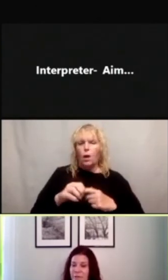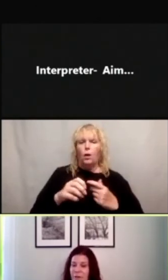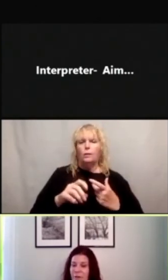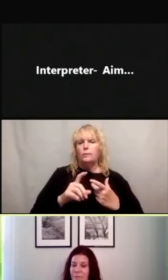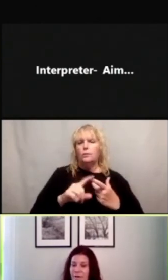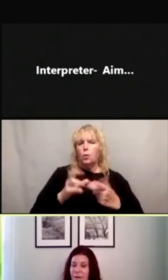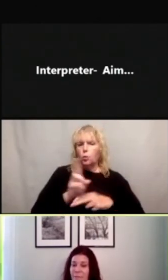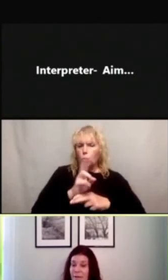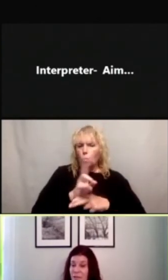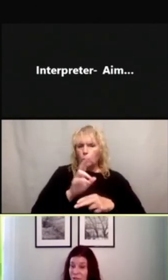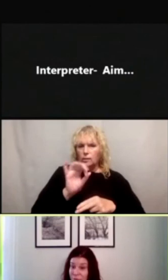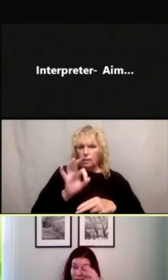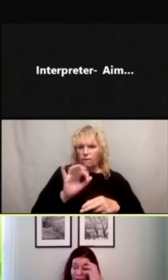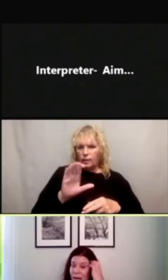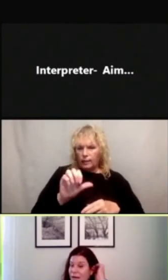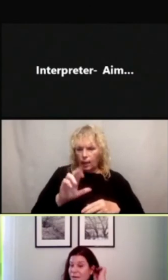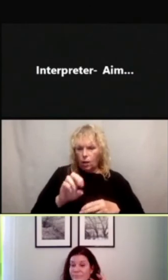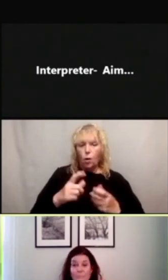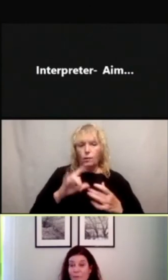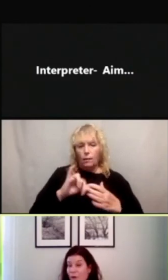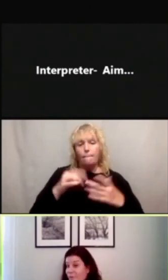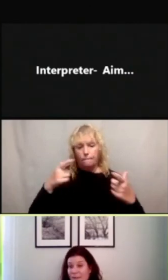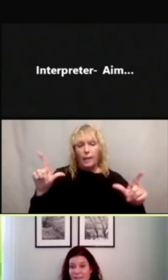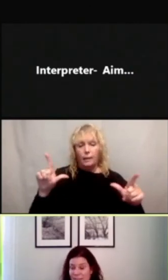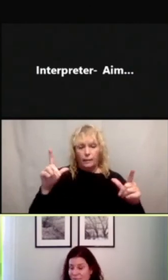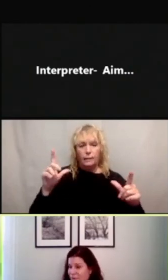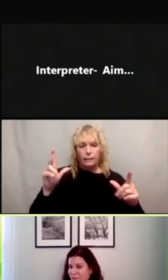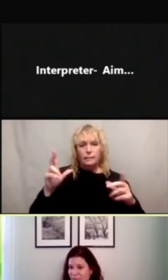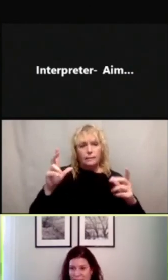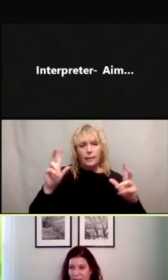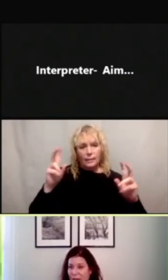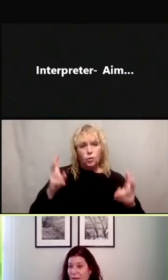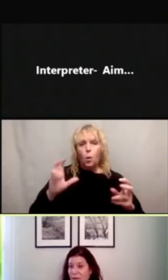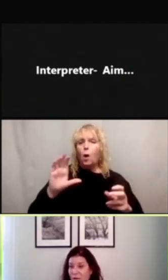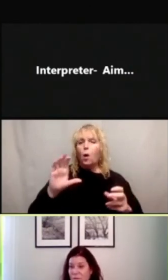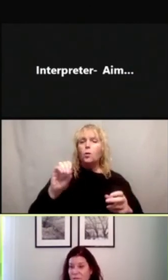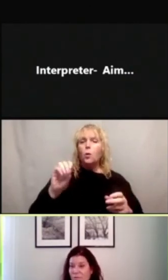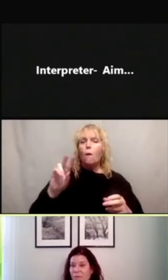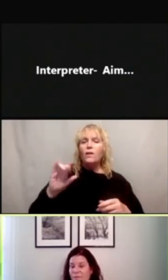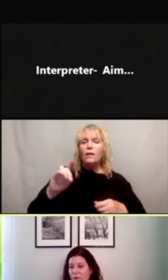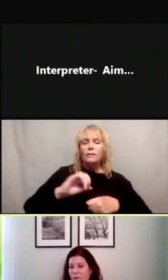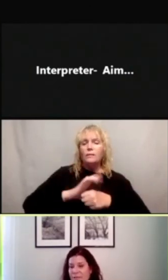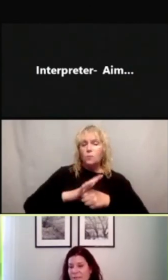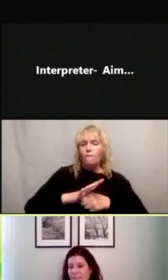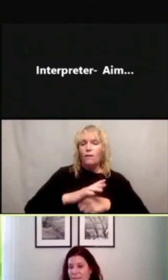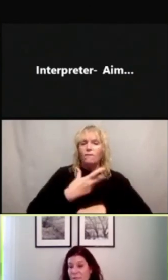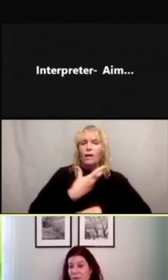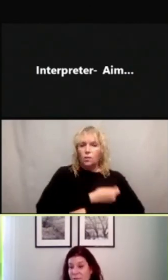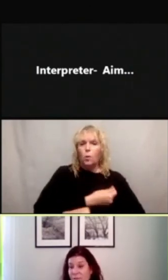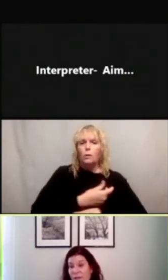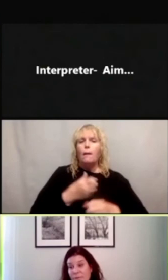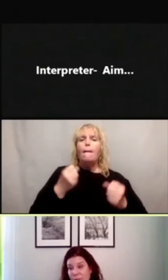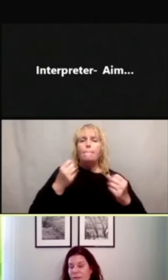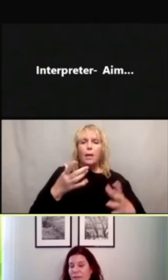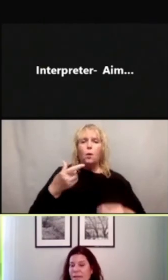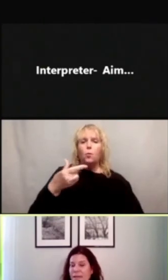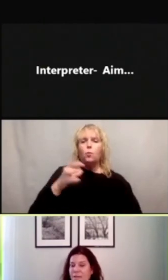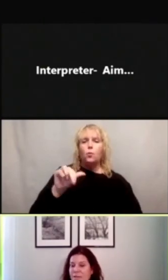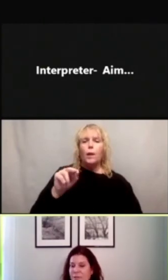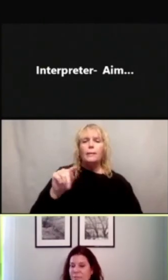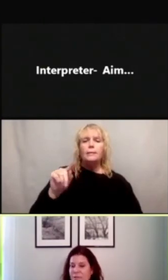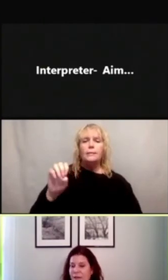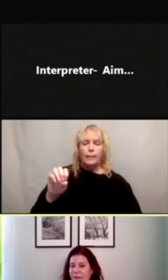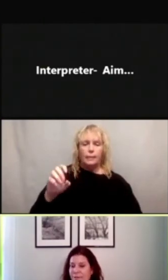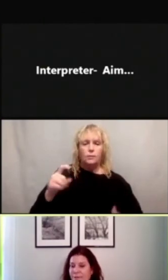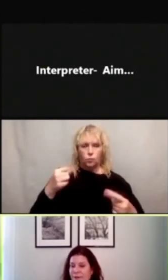That's also, a big issue. With COVID vaccines, for instance, I know several of our grantees have been trying to do a lot of work